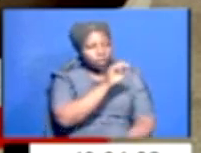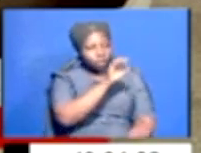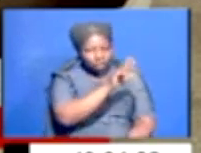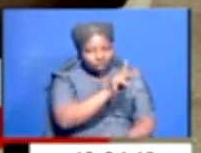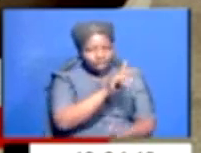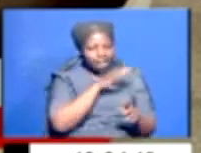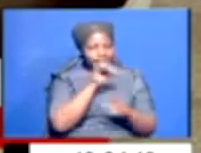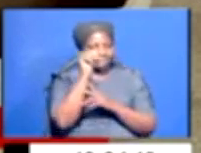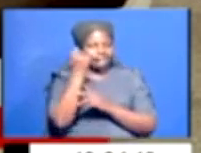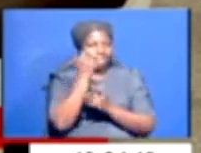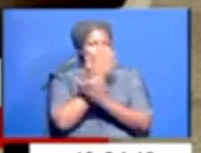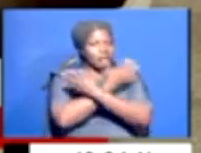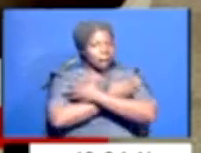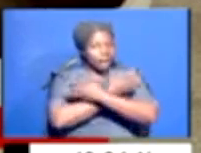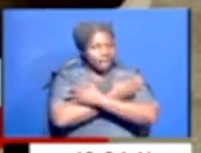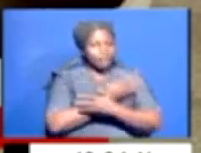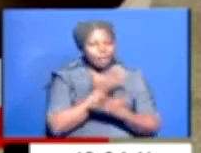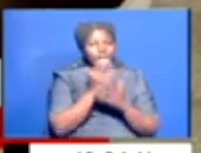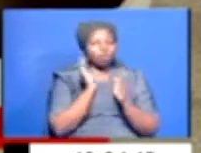Committee.